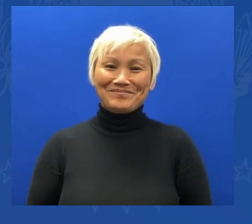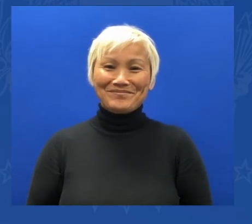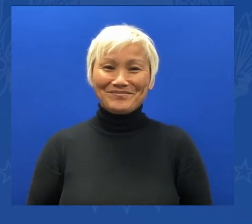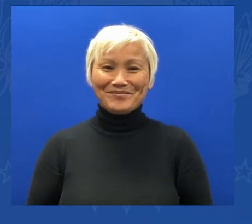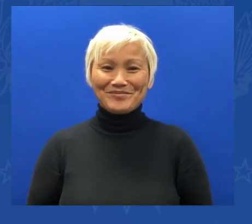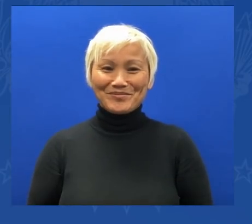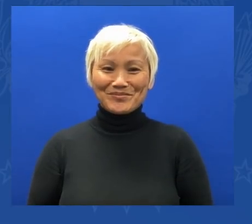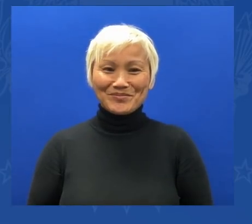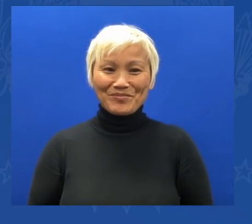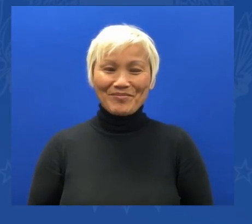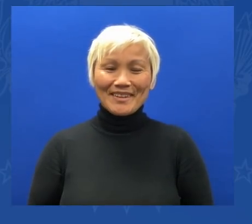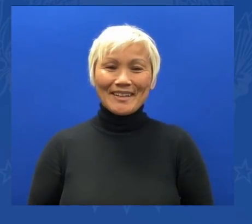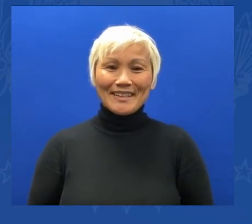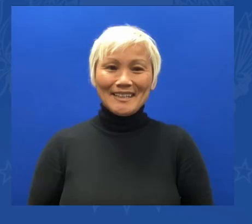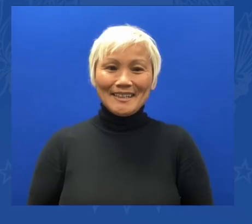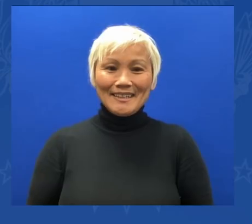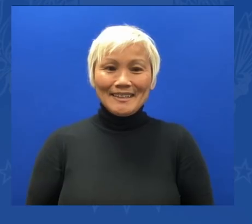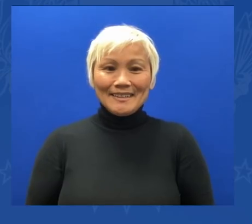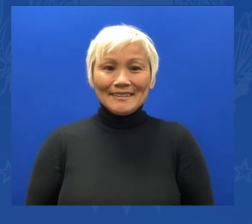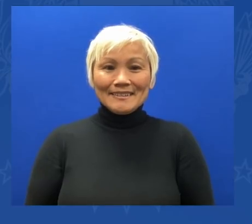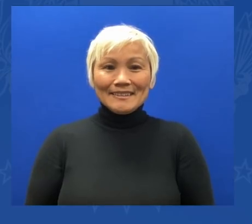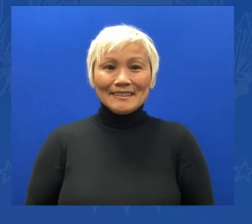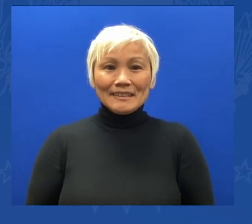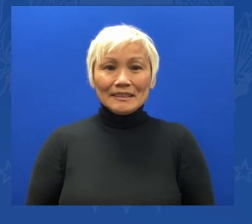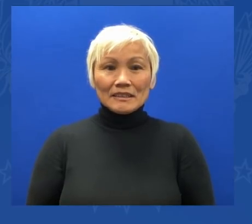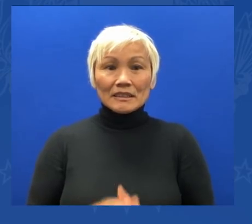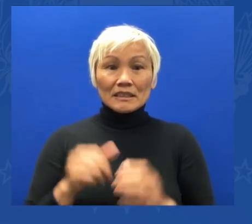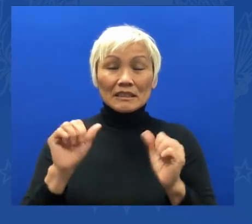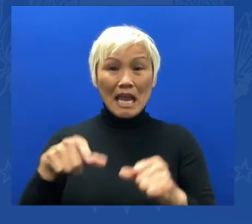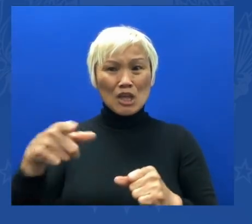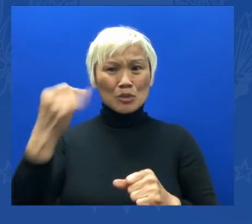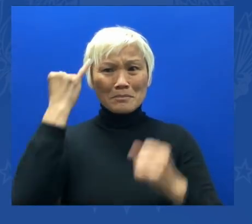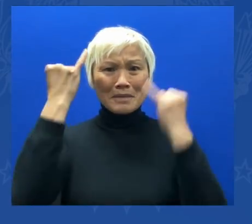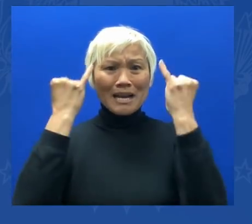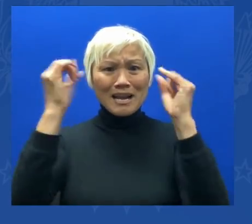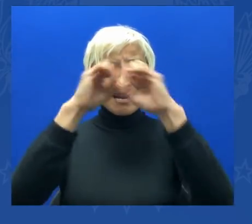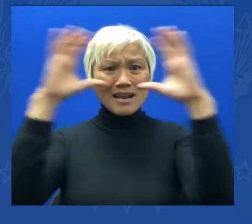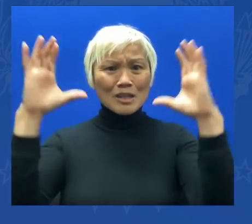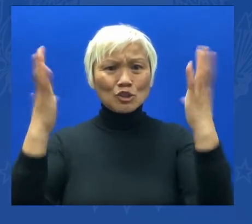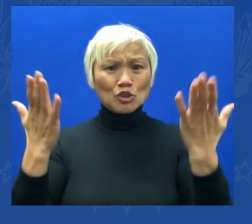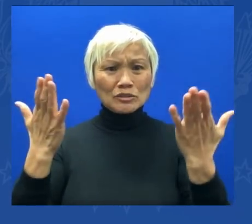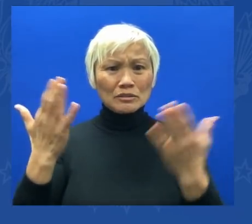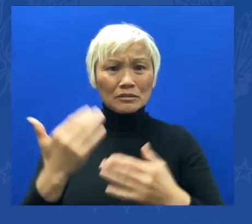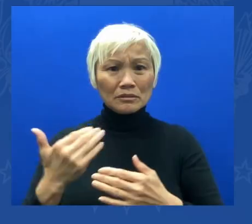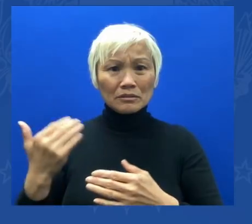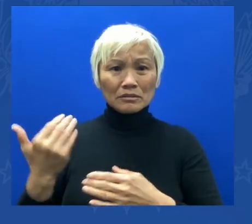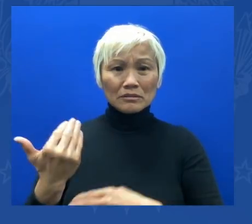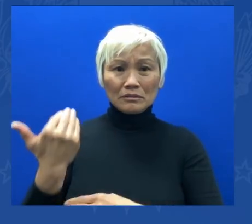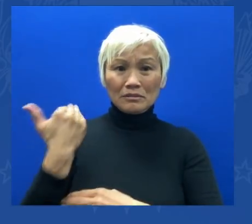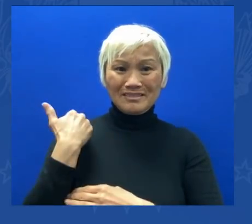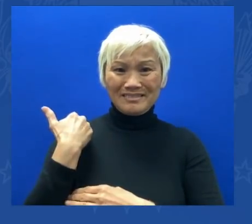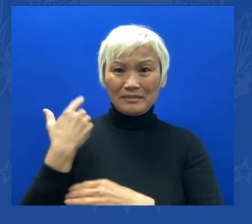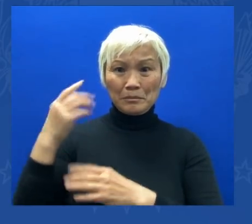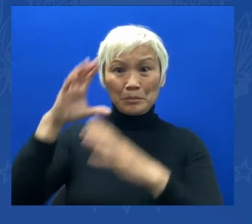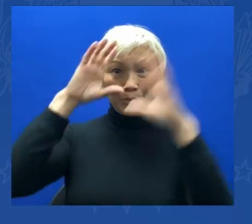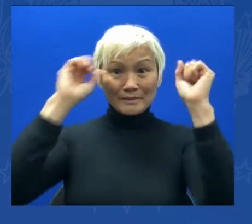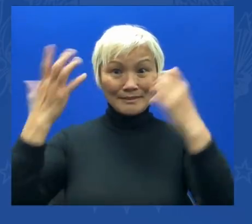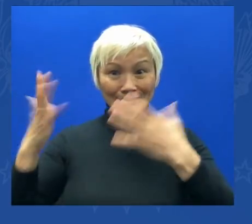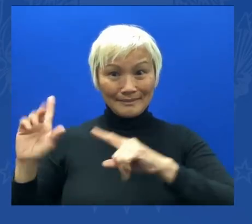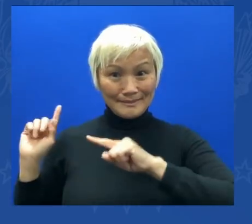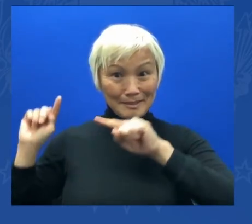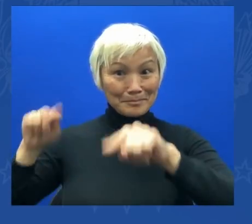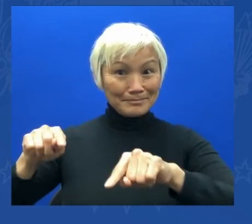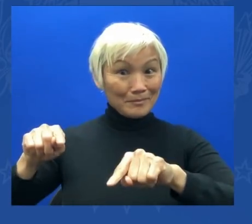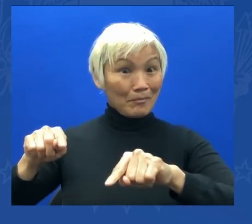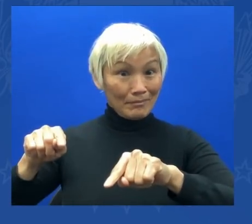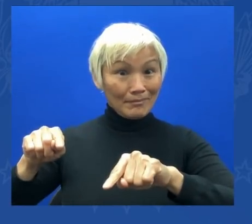Just imagine if my predecessor came to this dinner this year. Now that would really